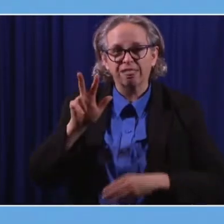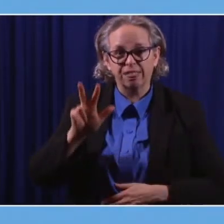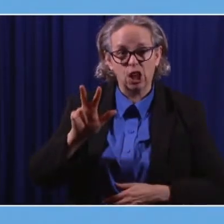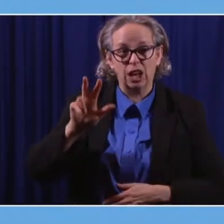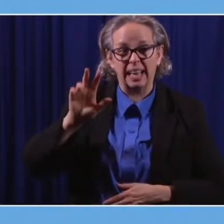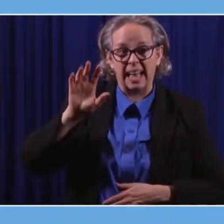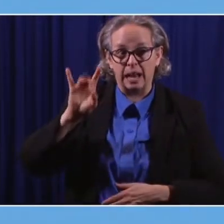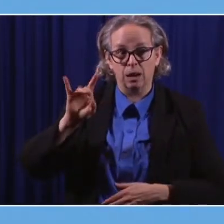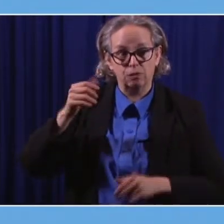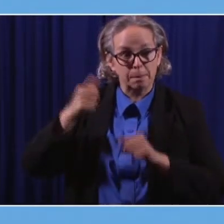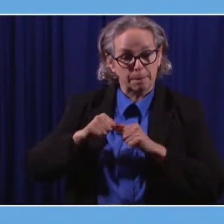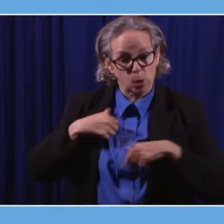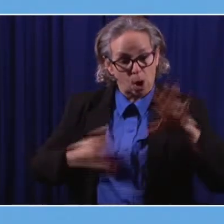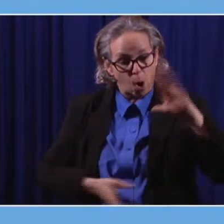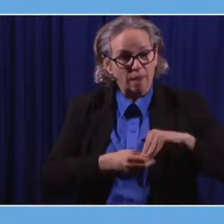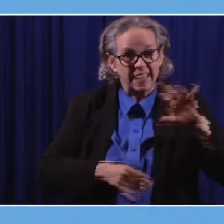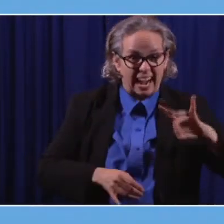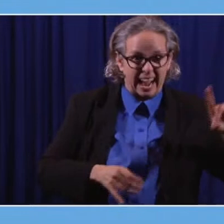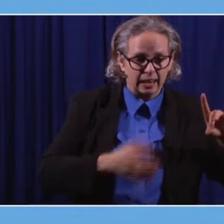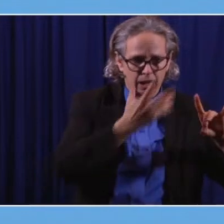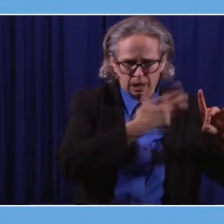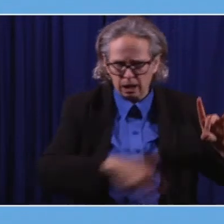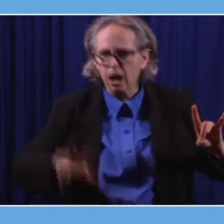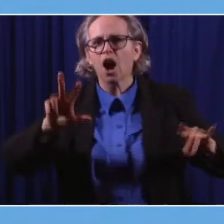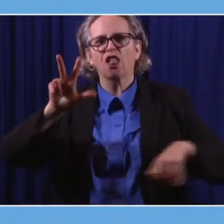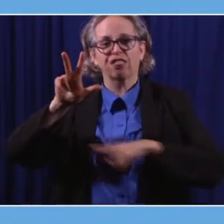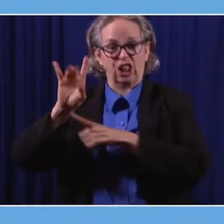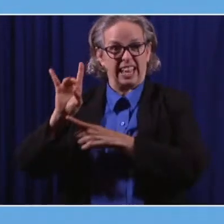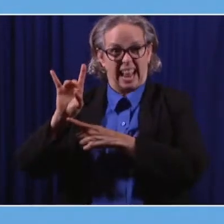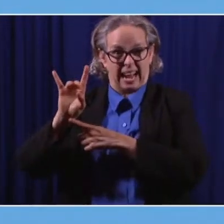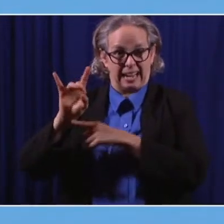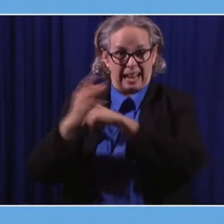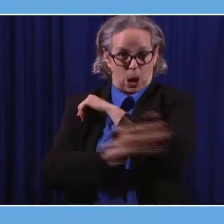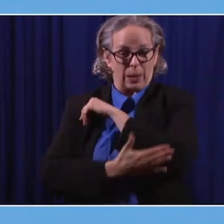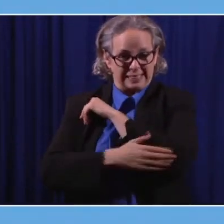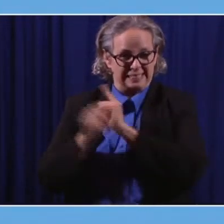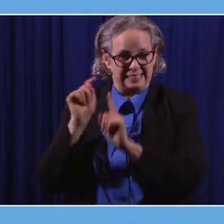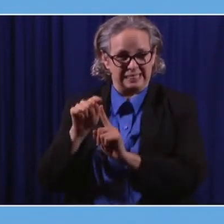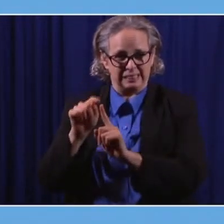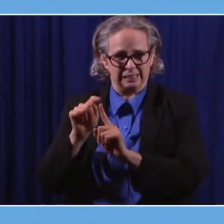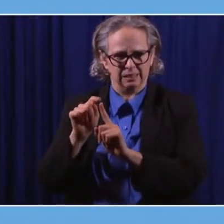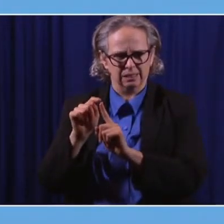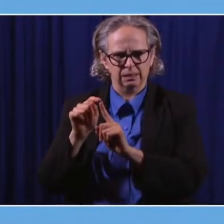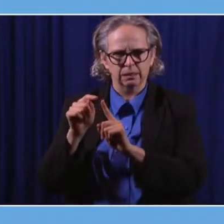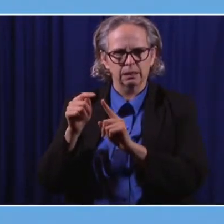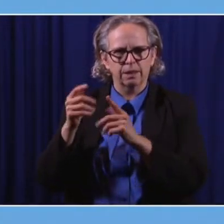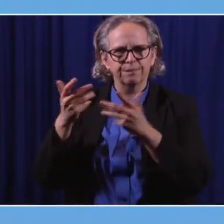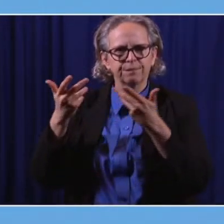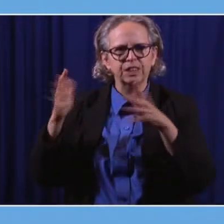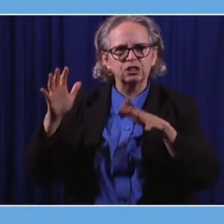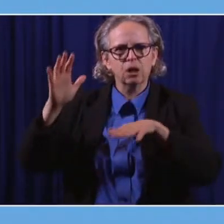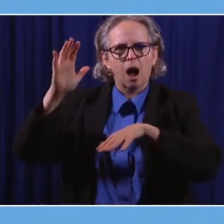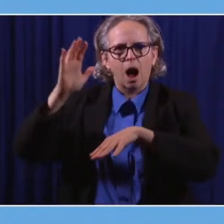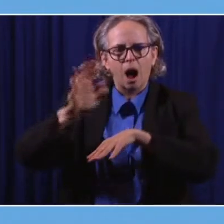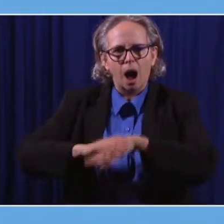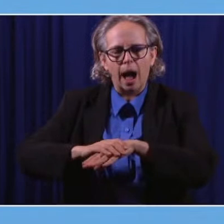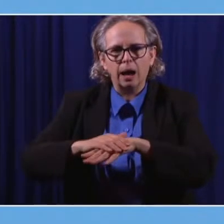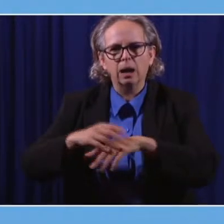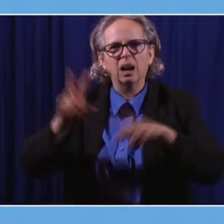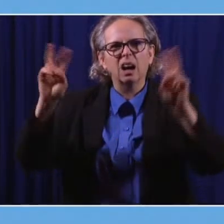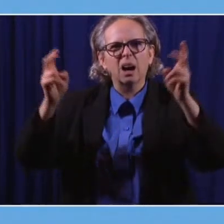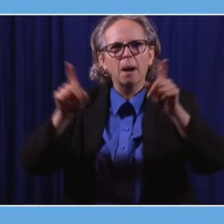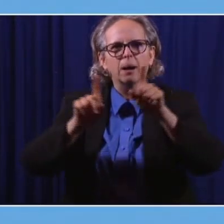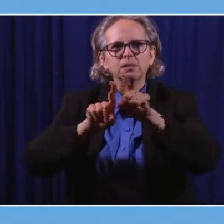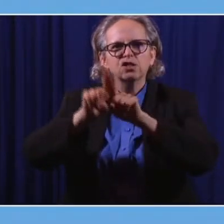red. We also have 3 counties that are now on the watch list, which means that they're between red and purple. That's